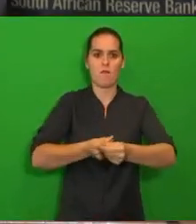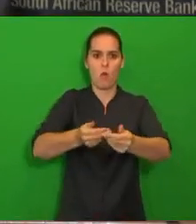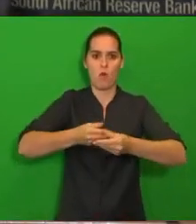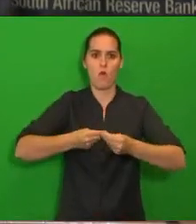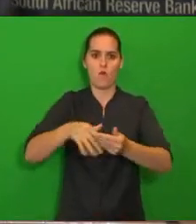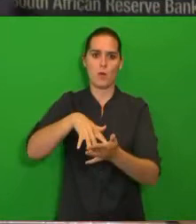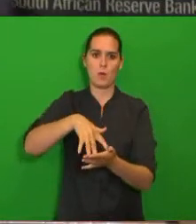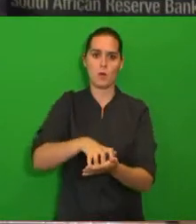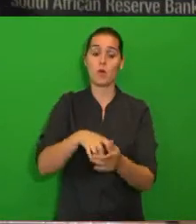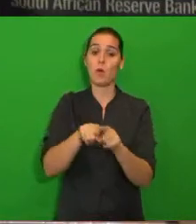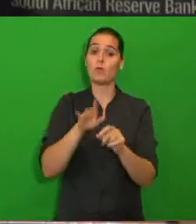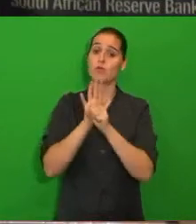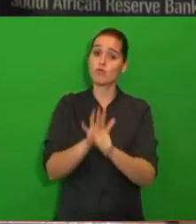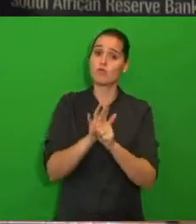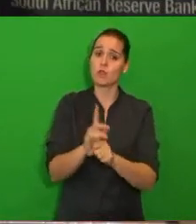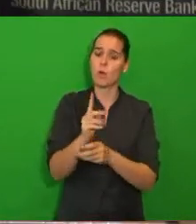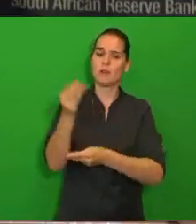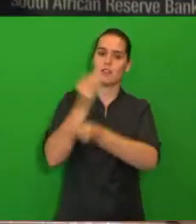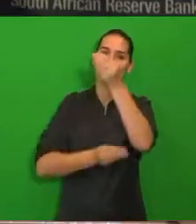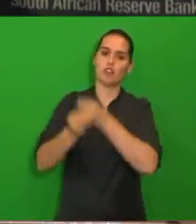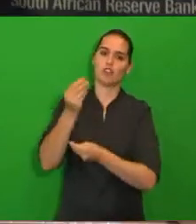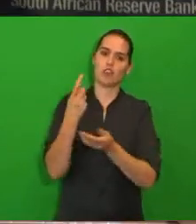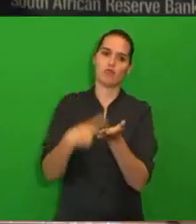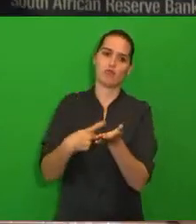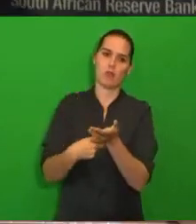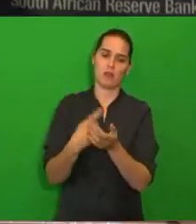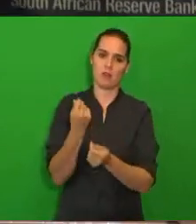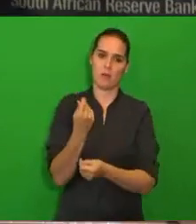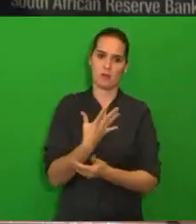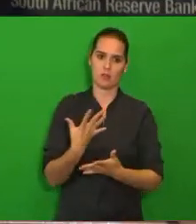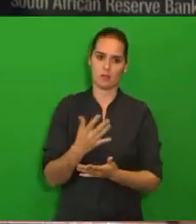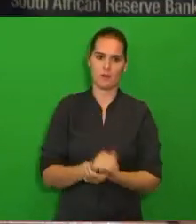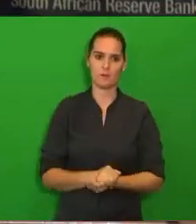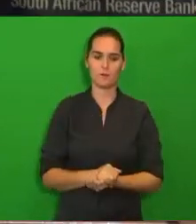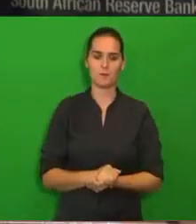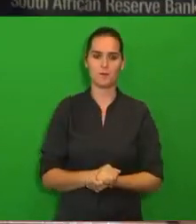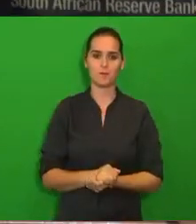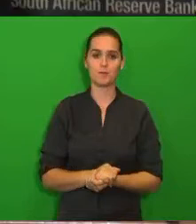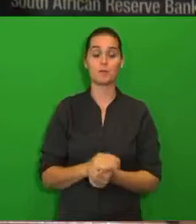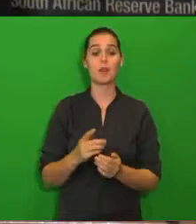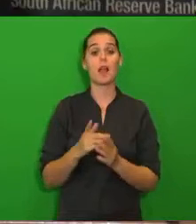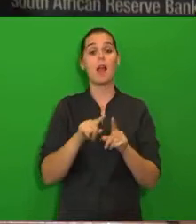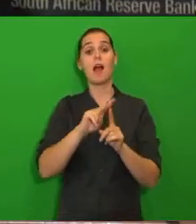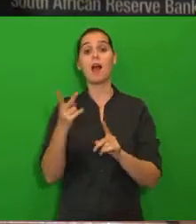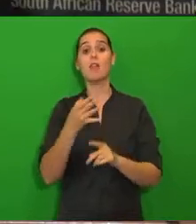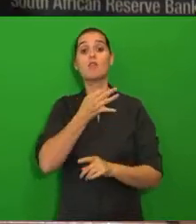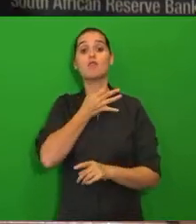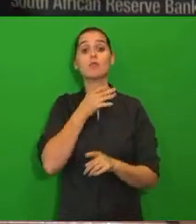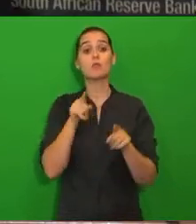rate and inflation. Other upside risks to the inflation outlook